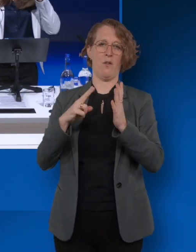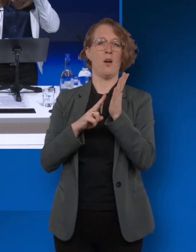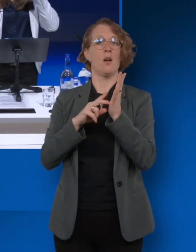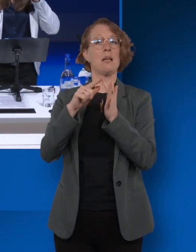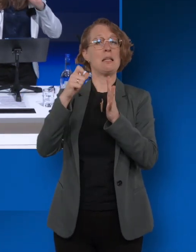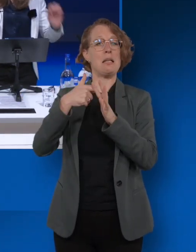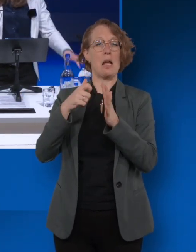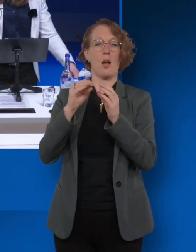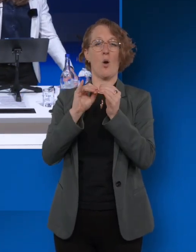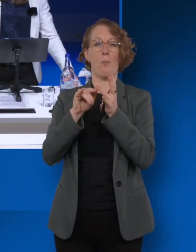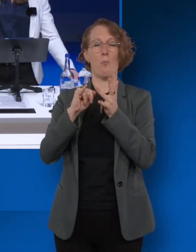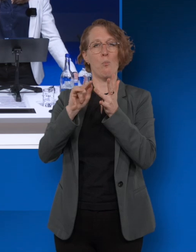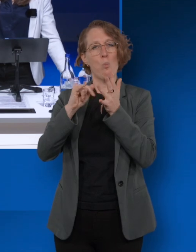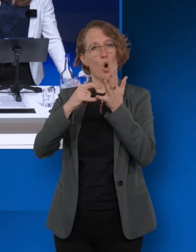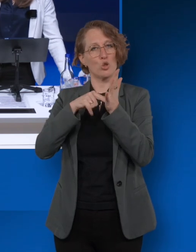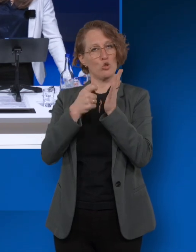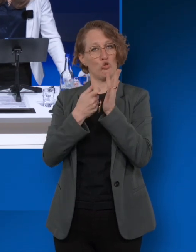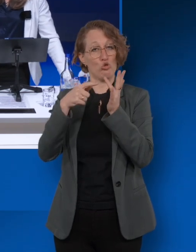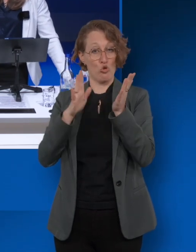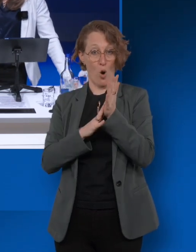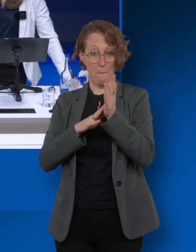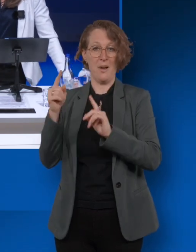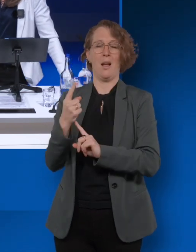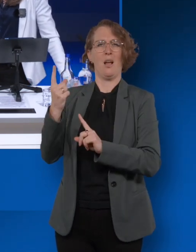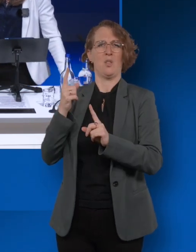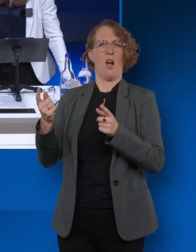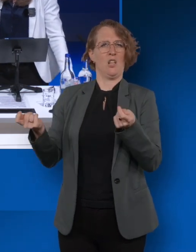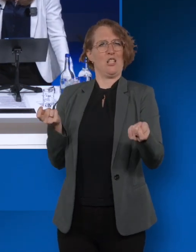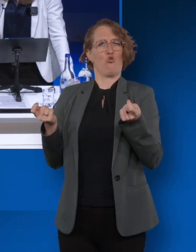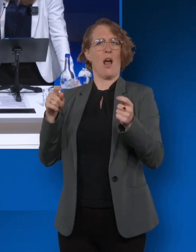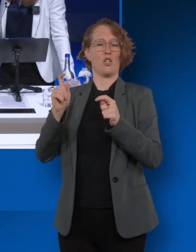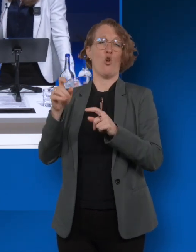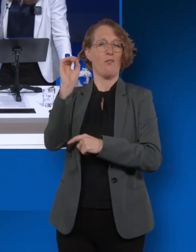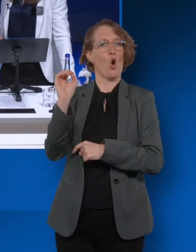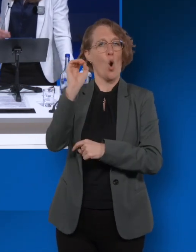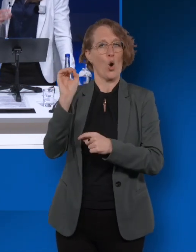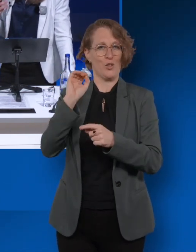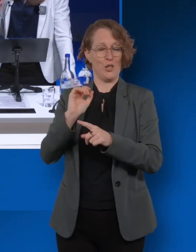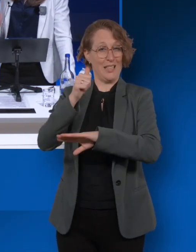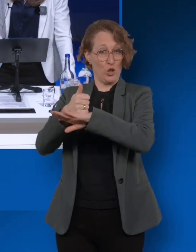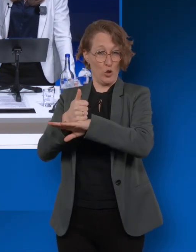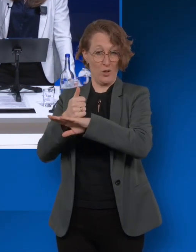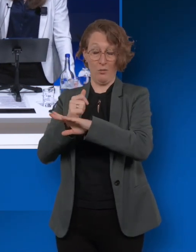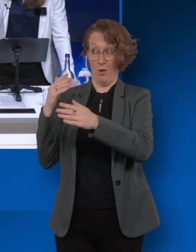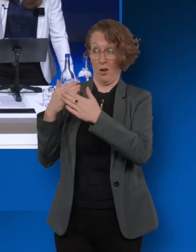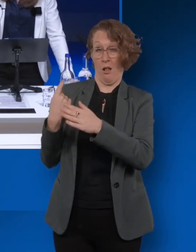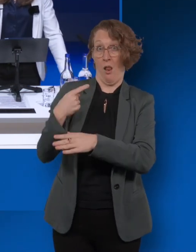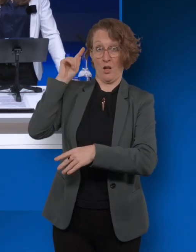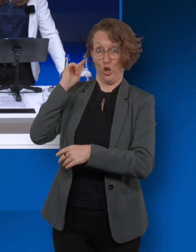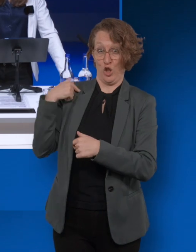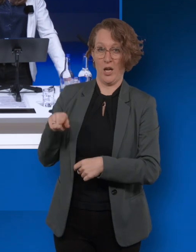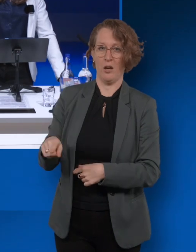Nick Bostrom, a philosophy professor and director of the Future of Humanity Institute in Oxford until last year,